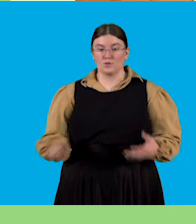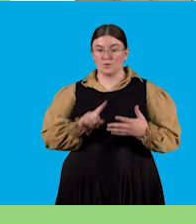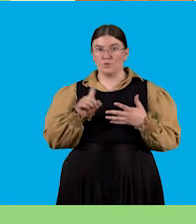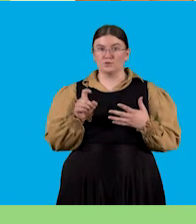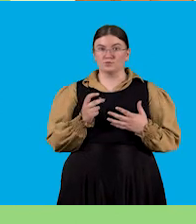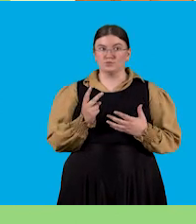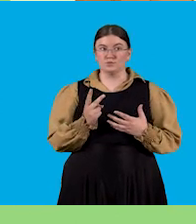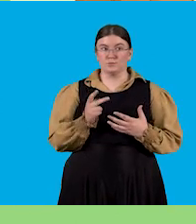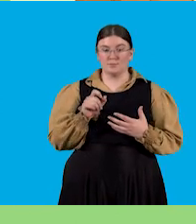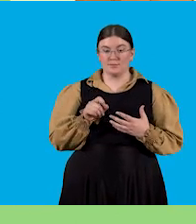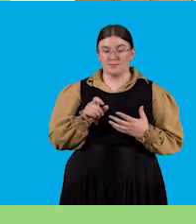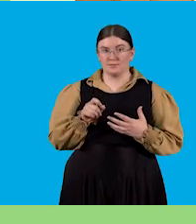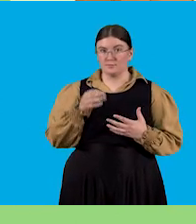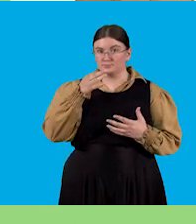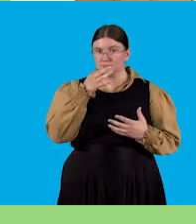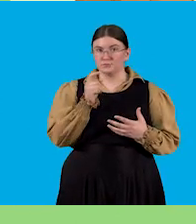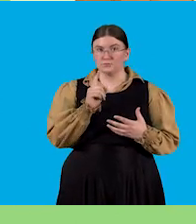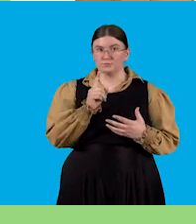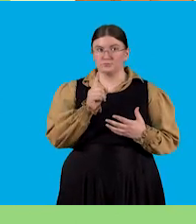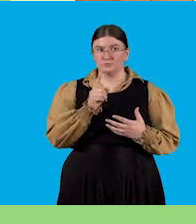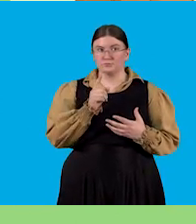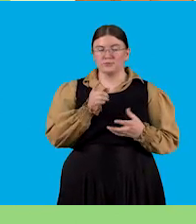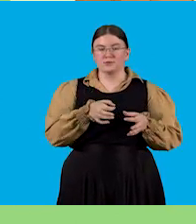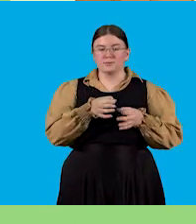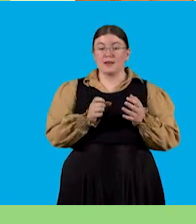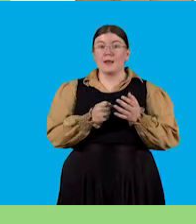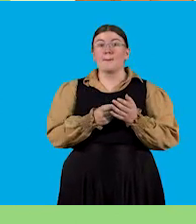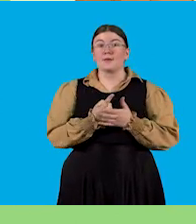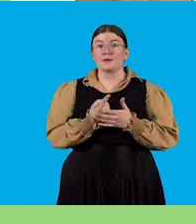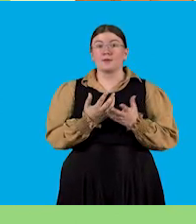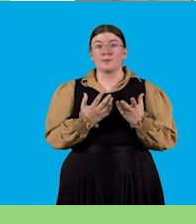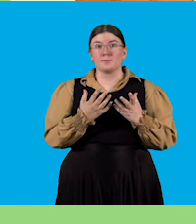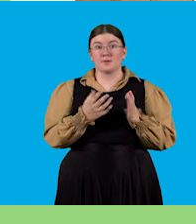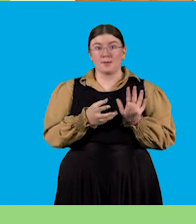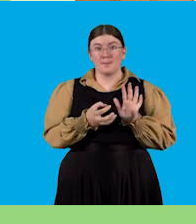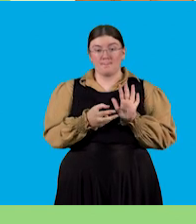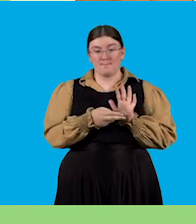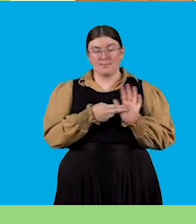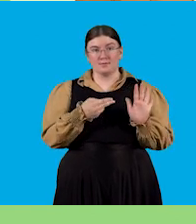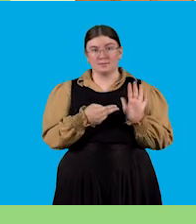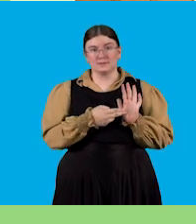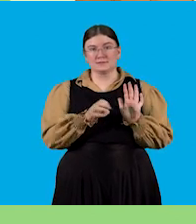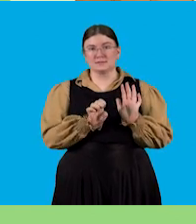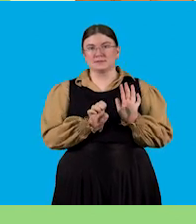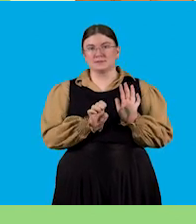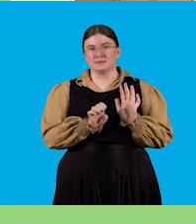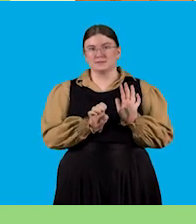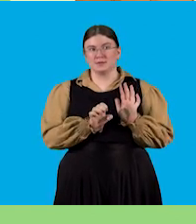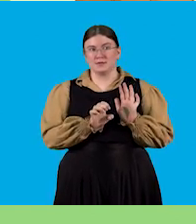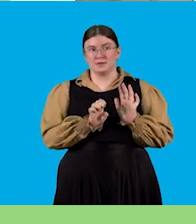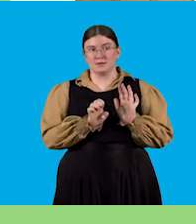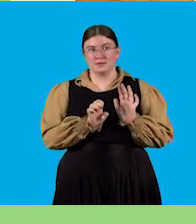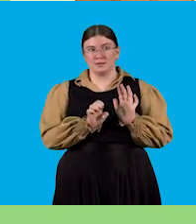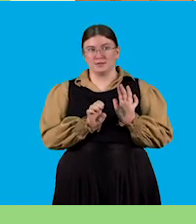Now question 2 says, state what would happen if the part labeled E,